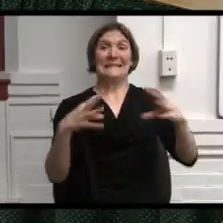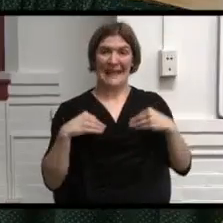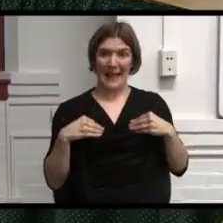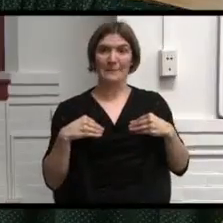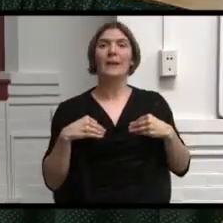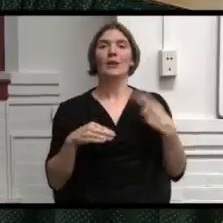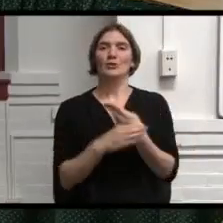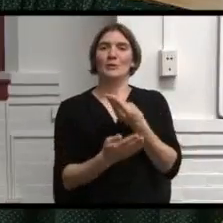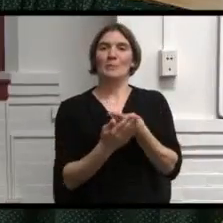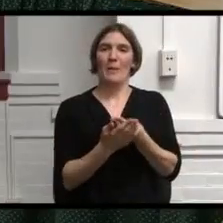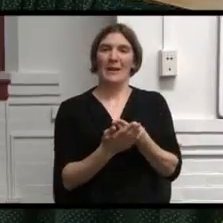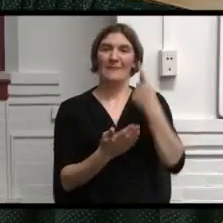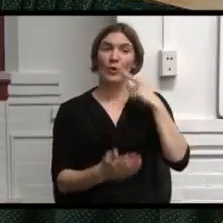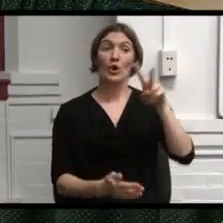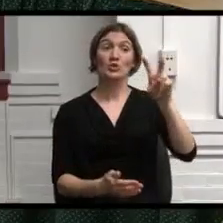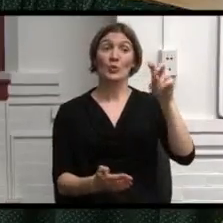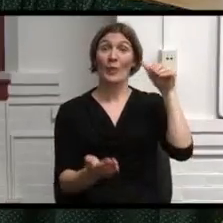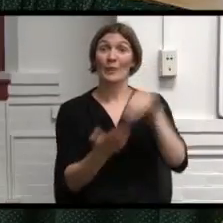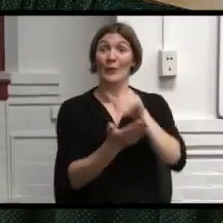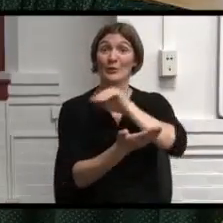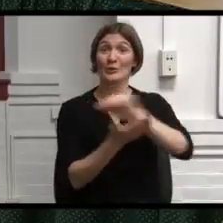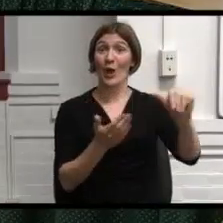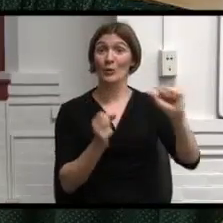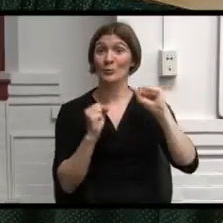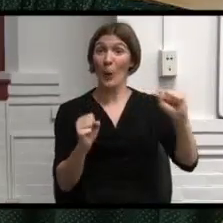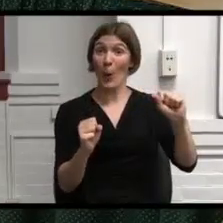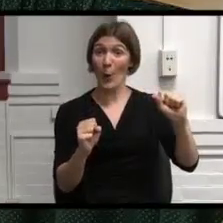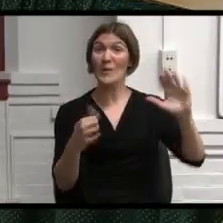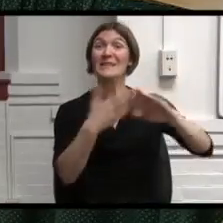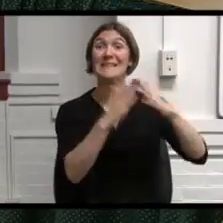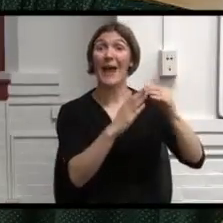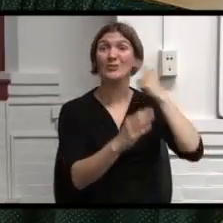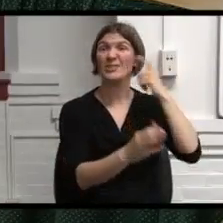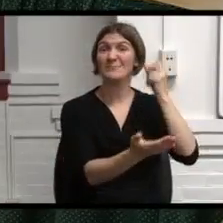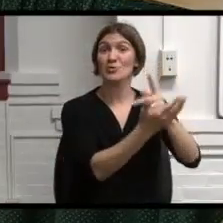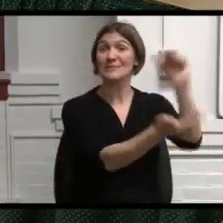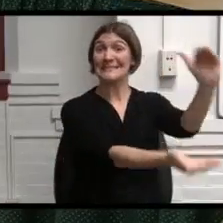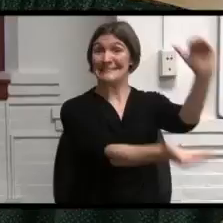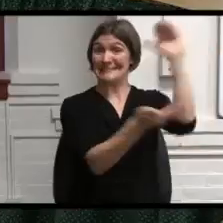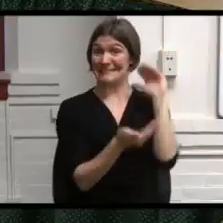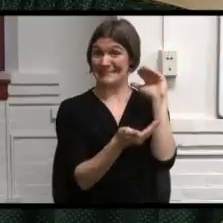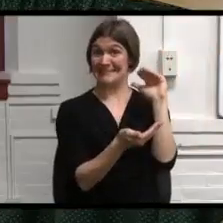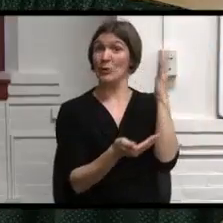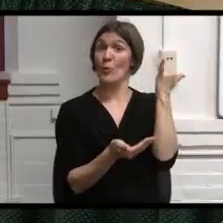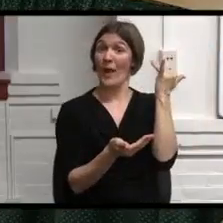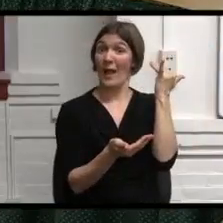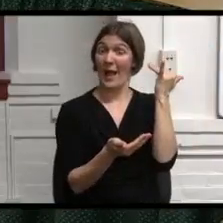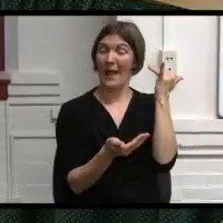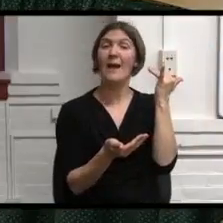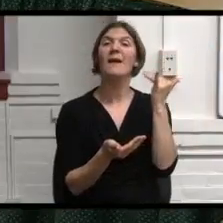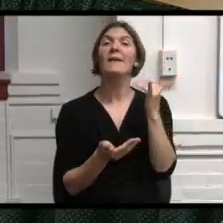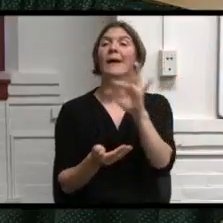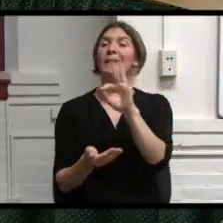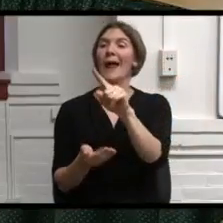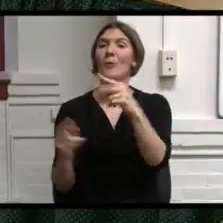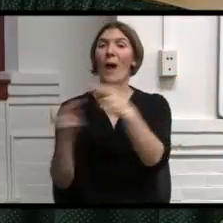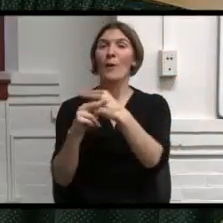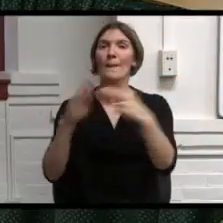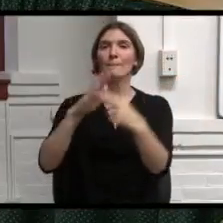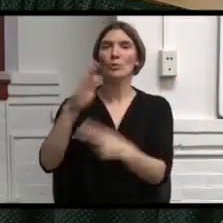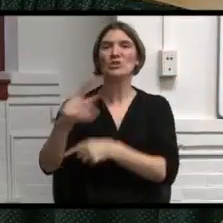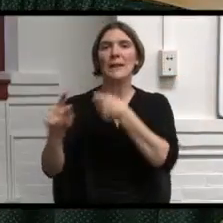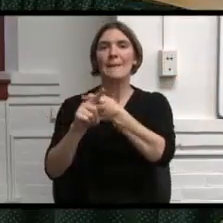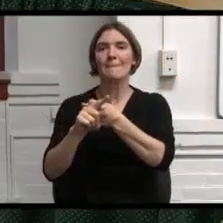appropriate a grant for the $200,000 that the town has received because of the impact that the I-91